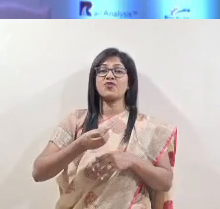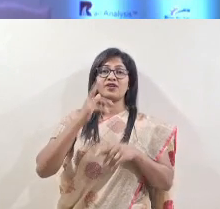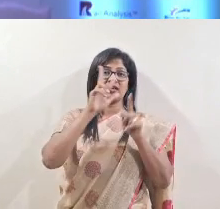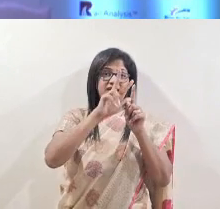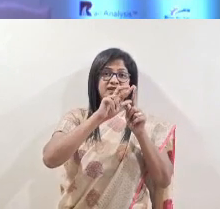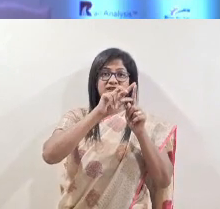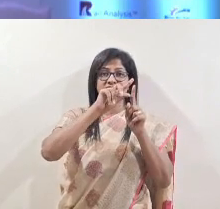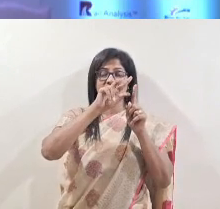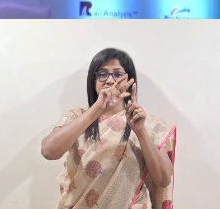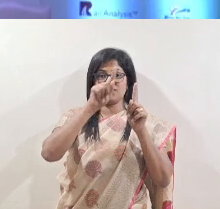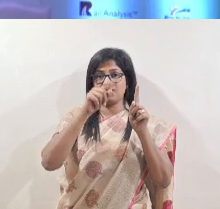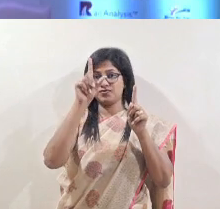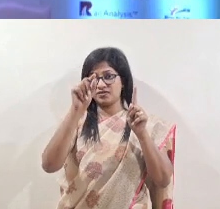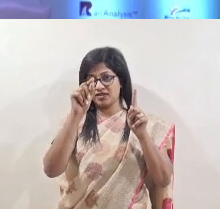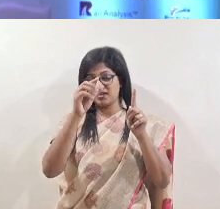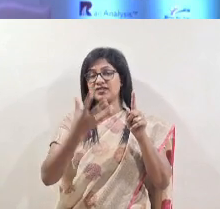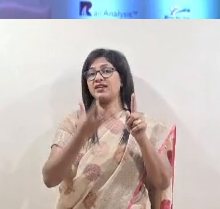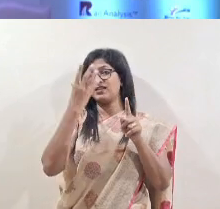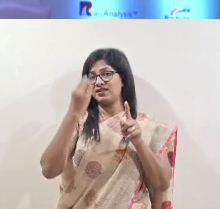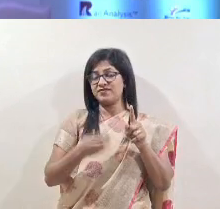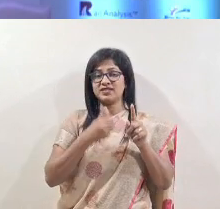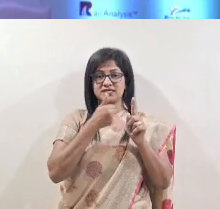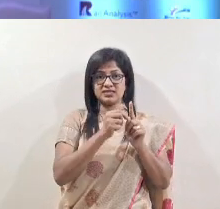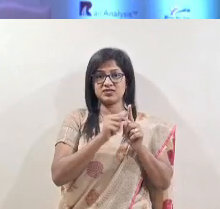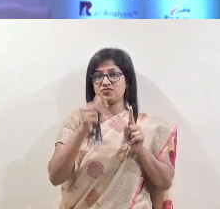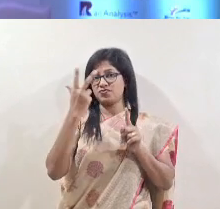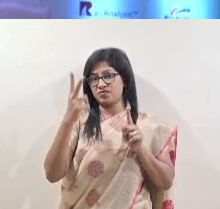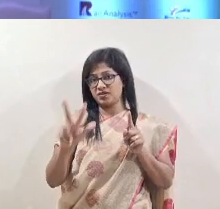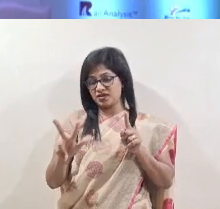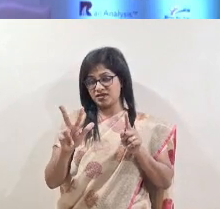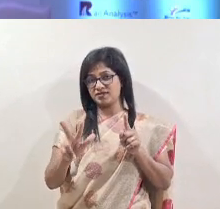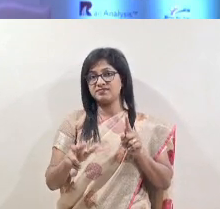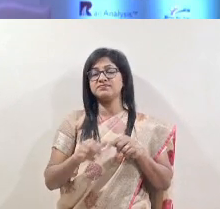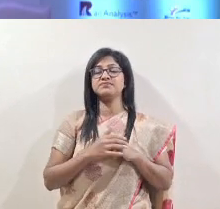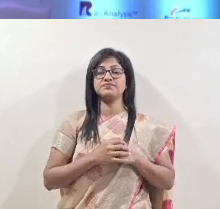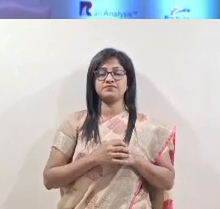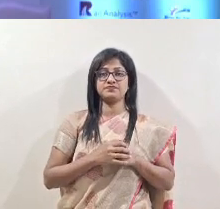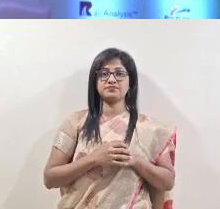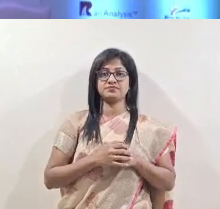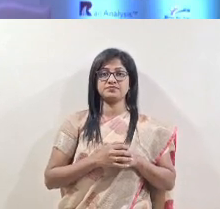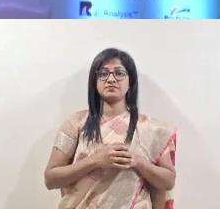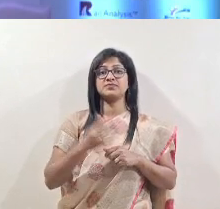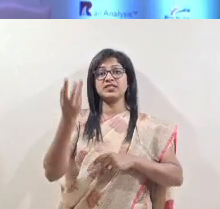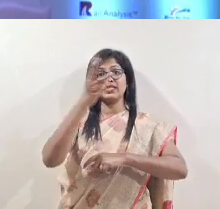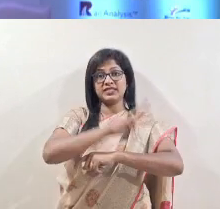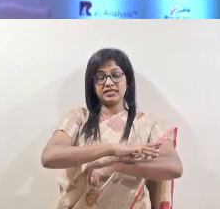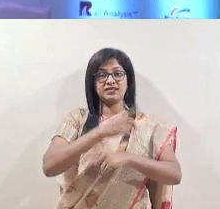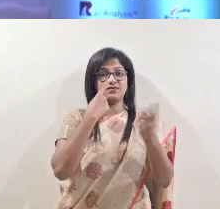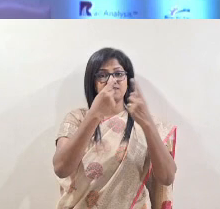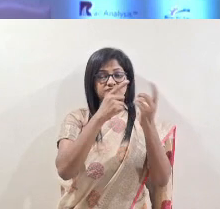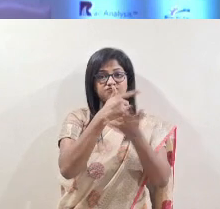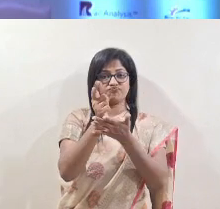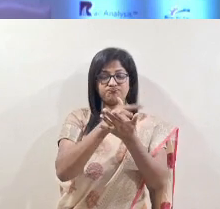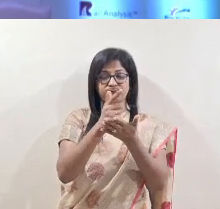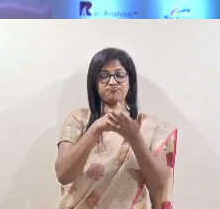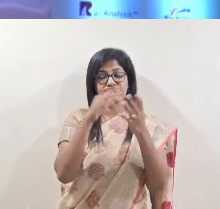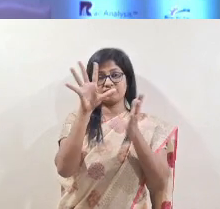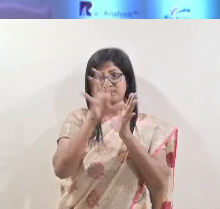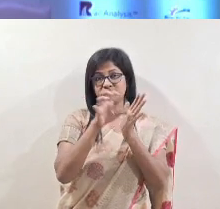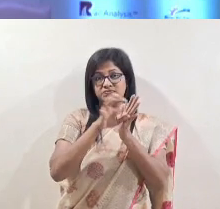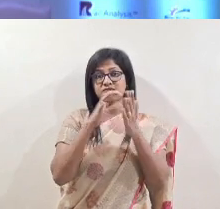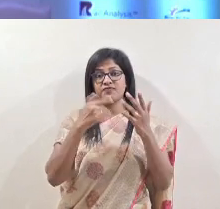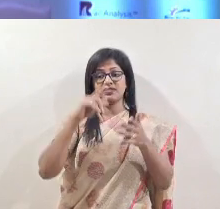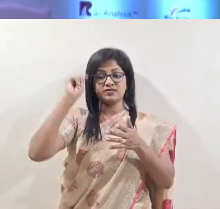a.m. and 6 to 8 p.m. in the evening. This was done for 3 days, and using these